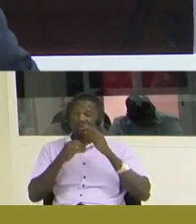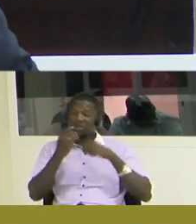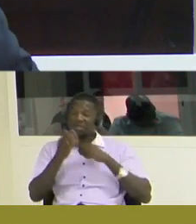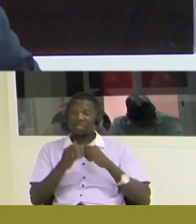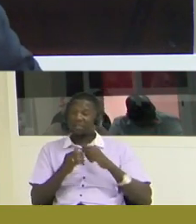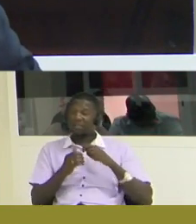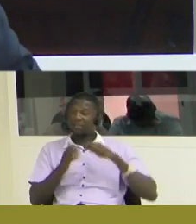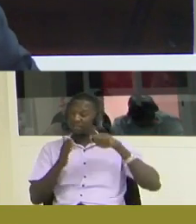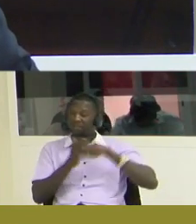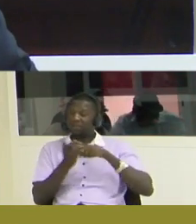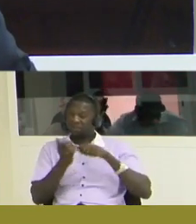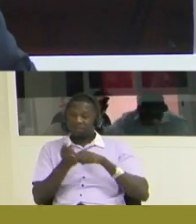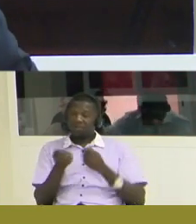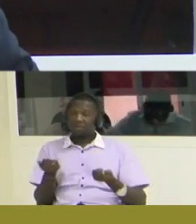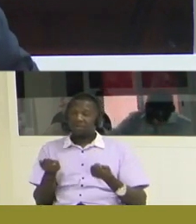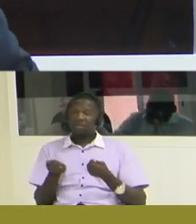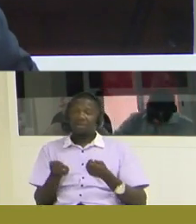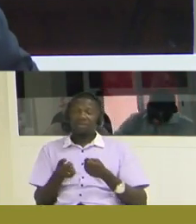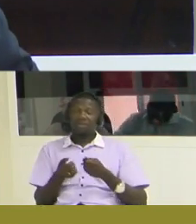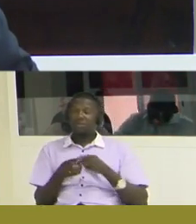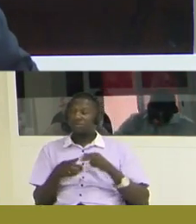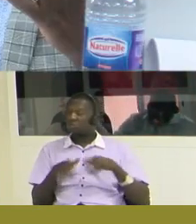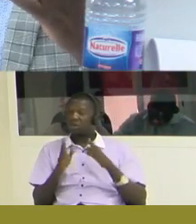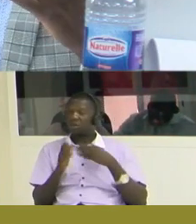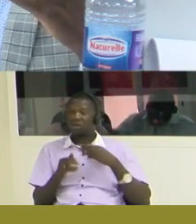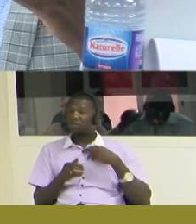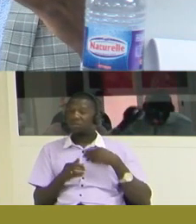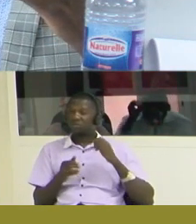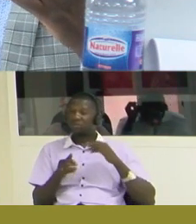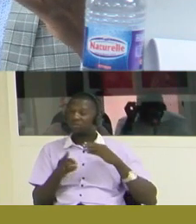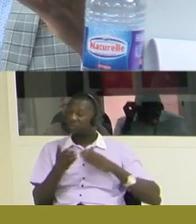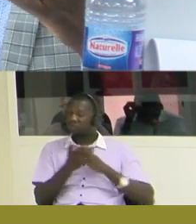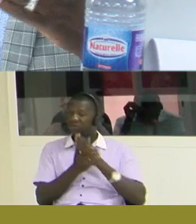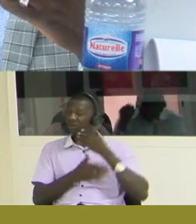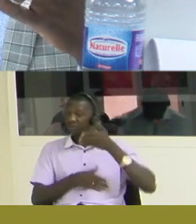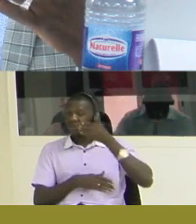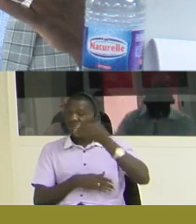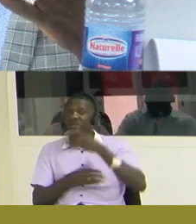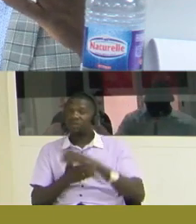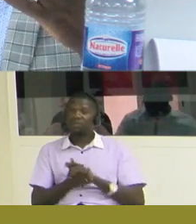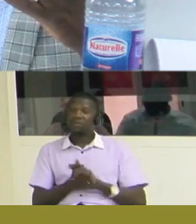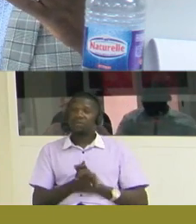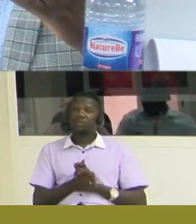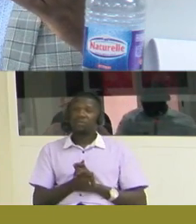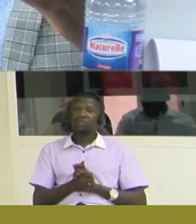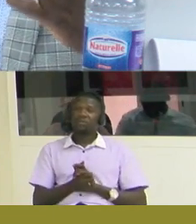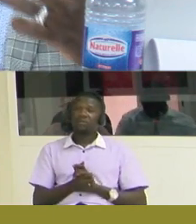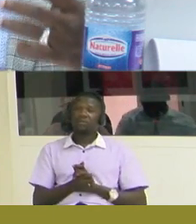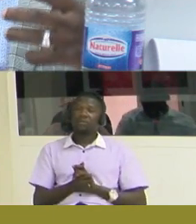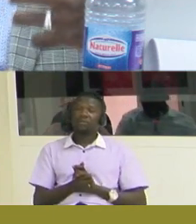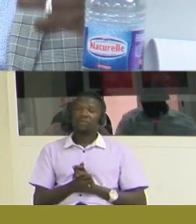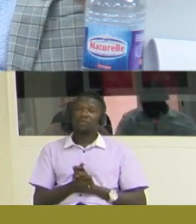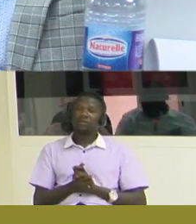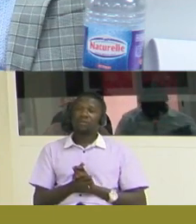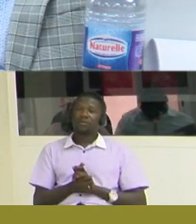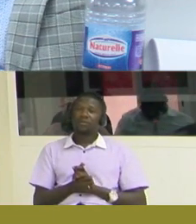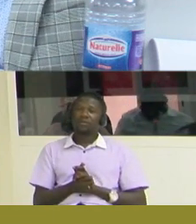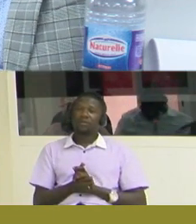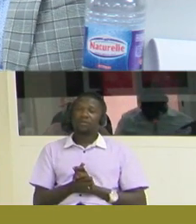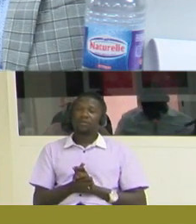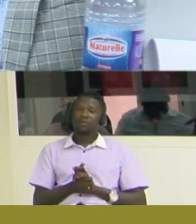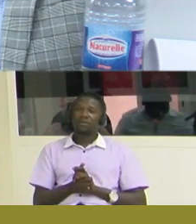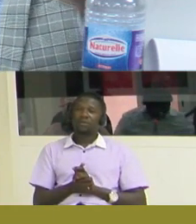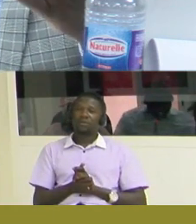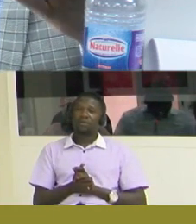could have reached out the thing is mr. singer it appears that you put your